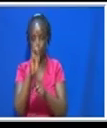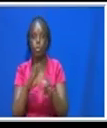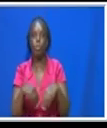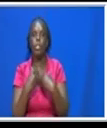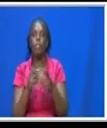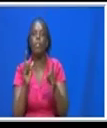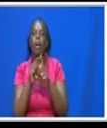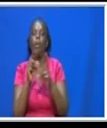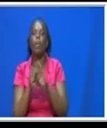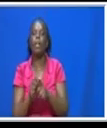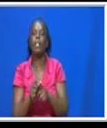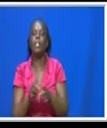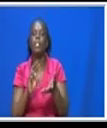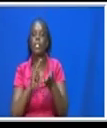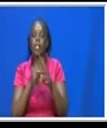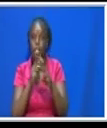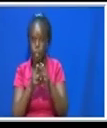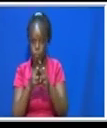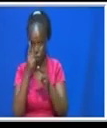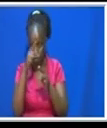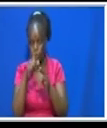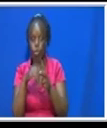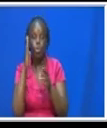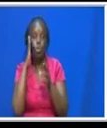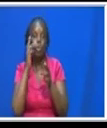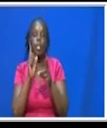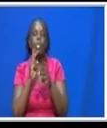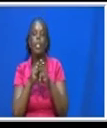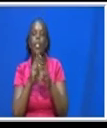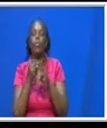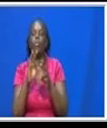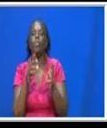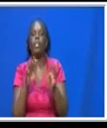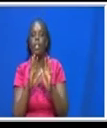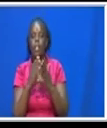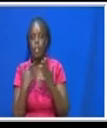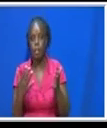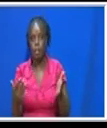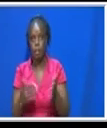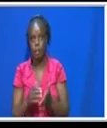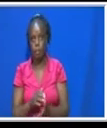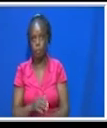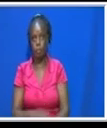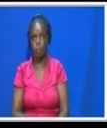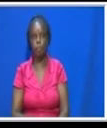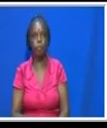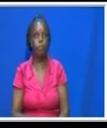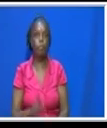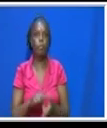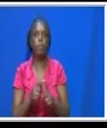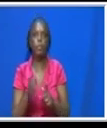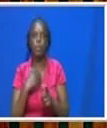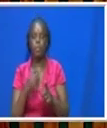by which something is referred to. Just to give the word by which something is referred to. And then we